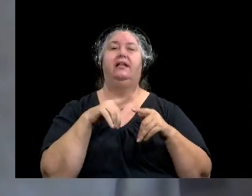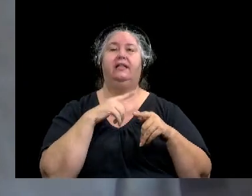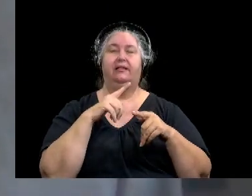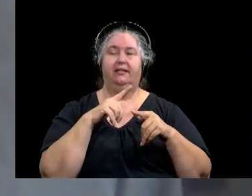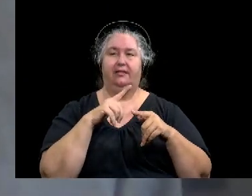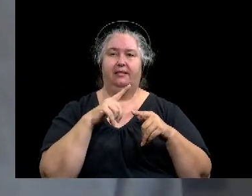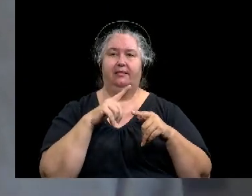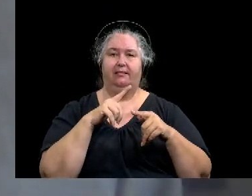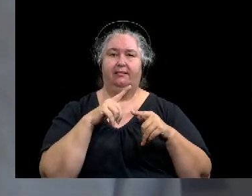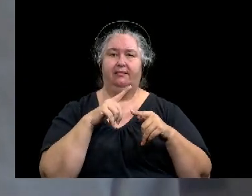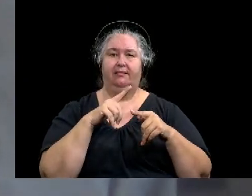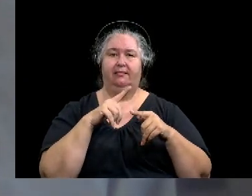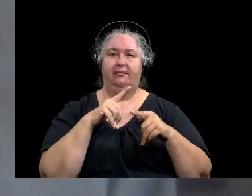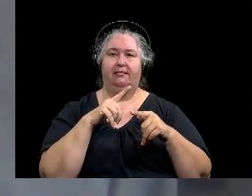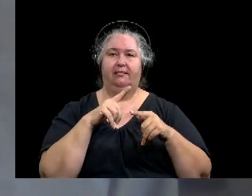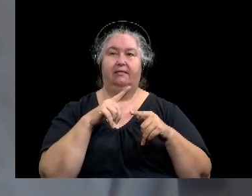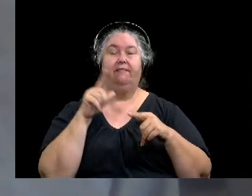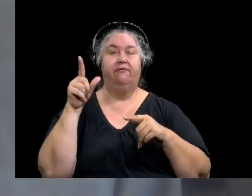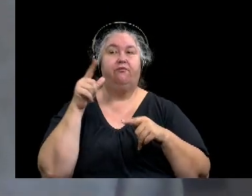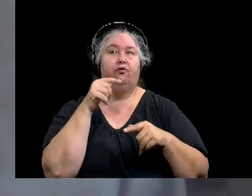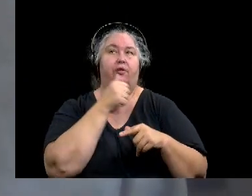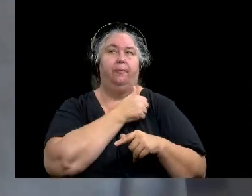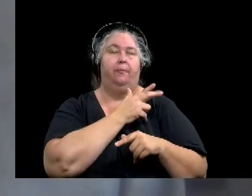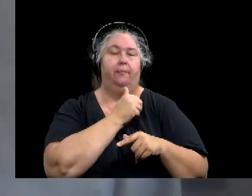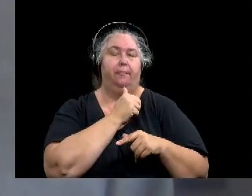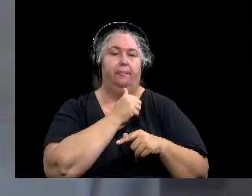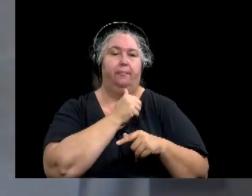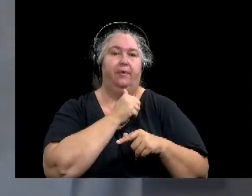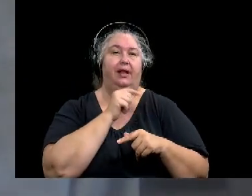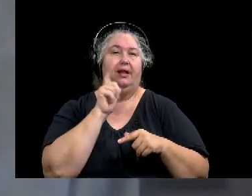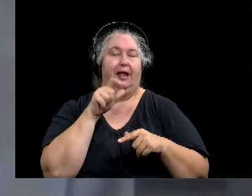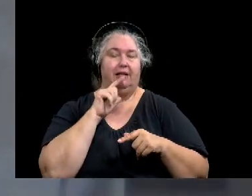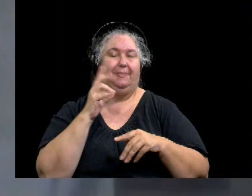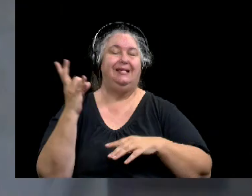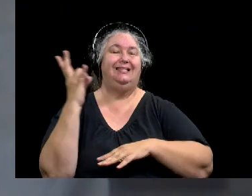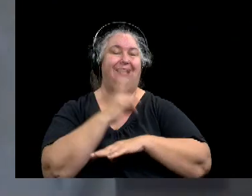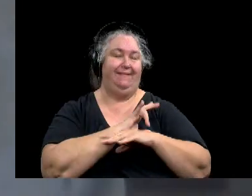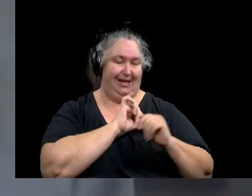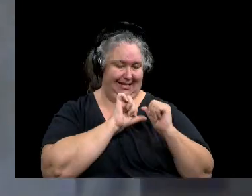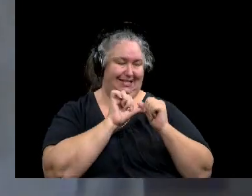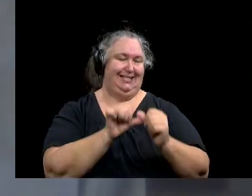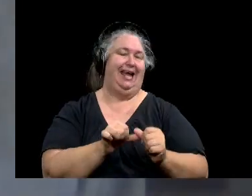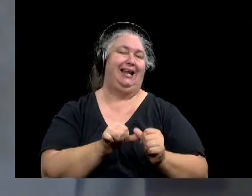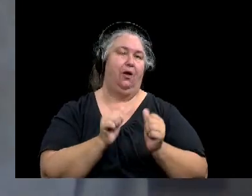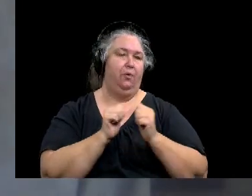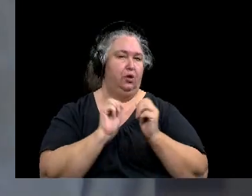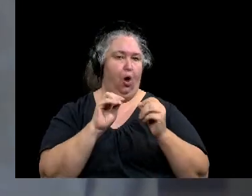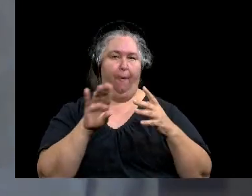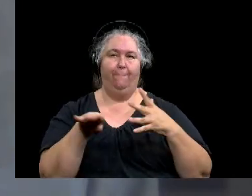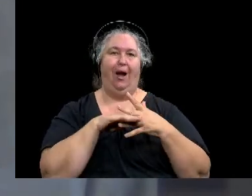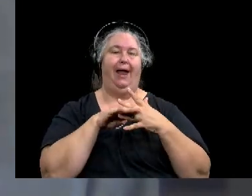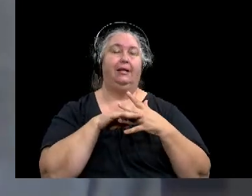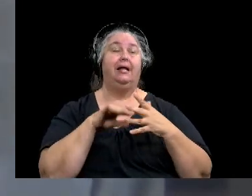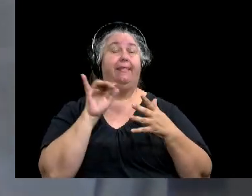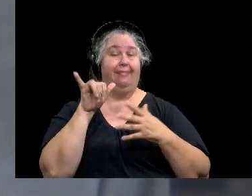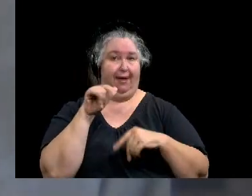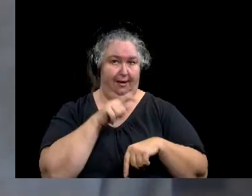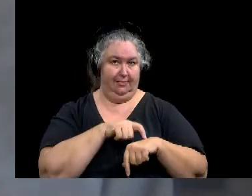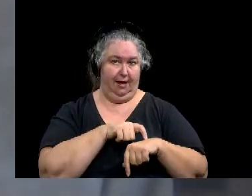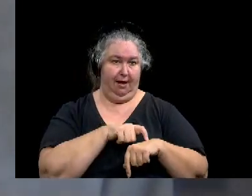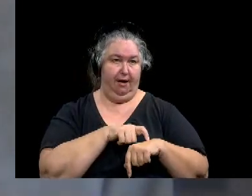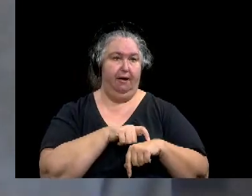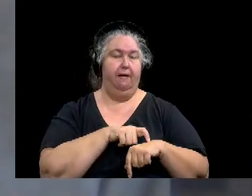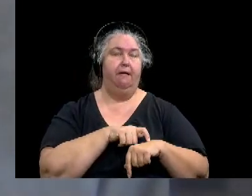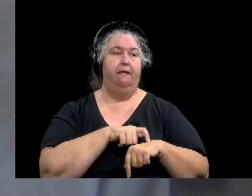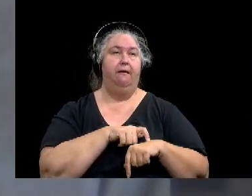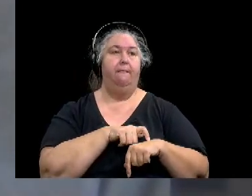patients, that we would, and it'd have to be 7 days, consecutive days with no breaks in it. At that point,